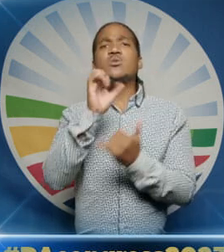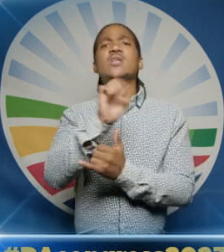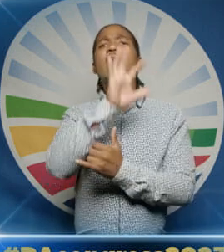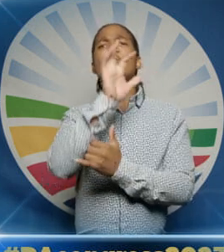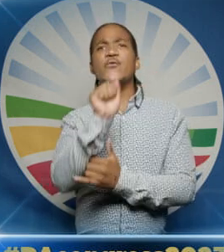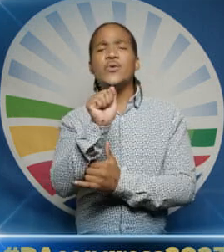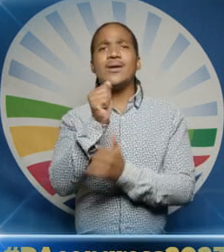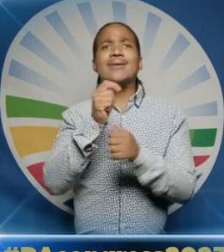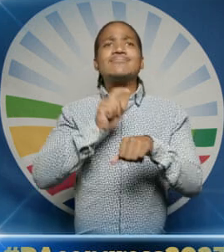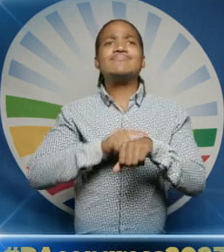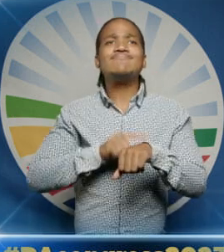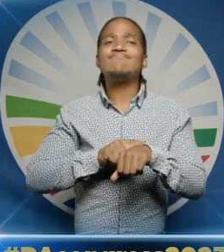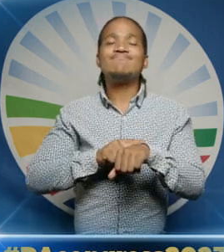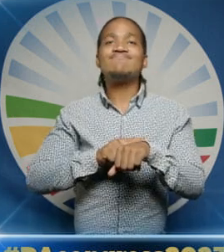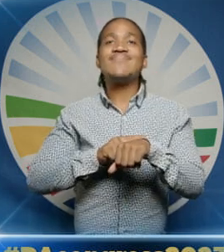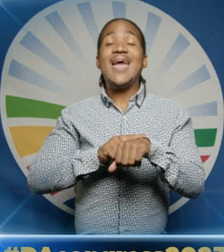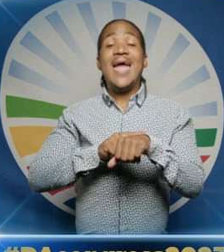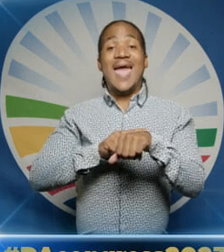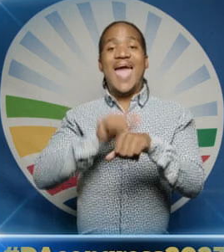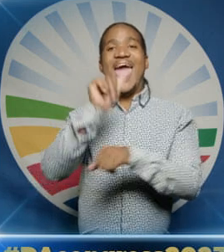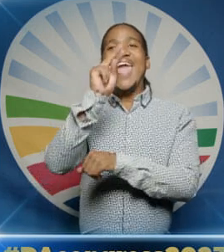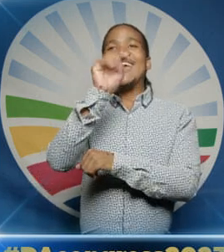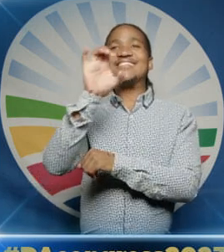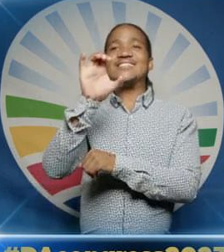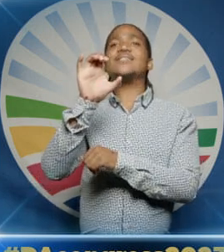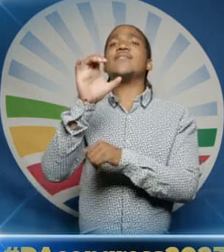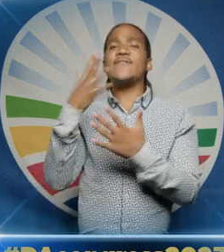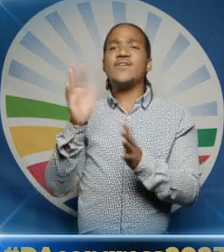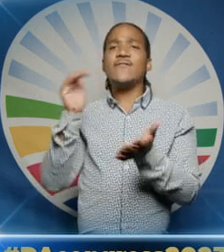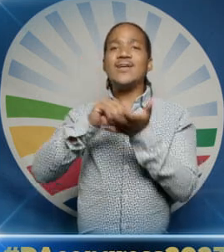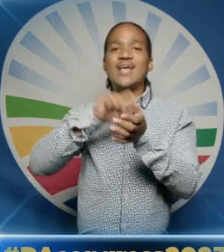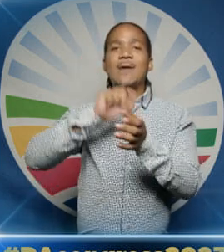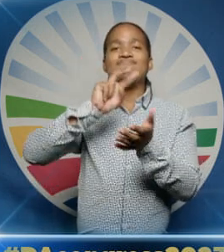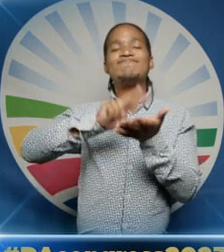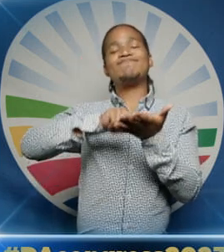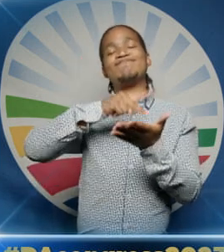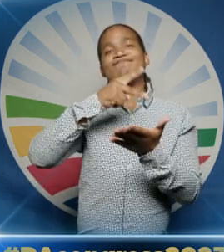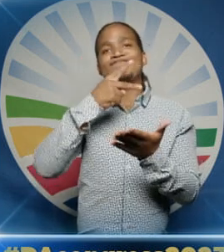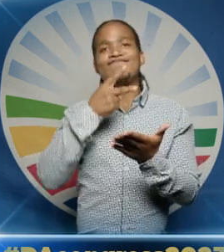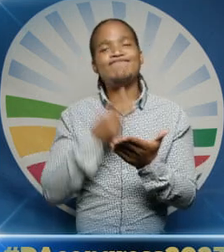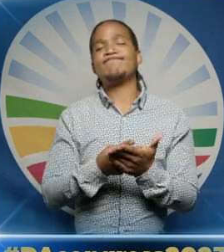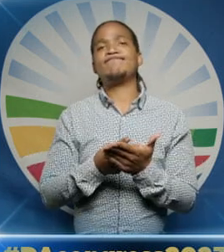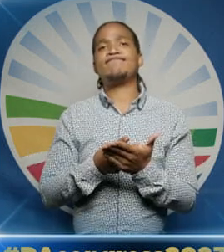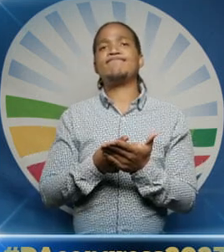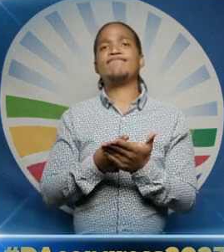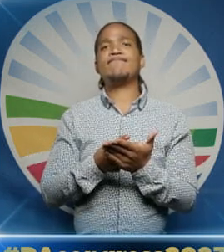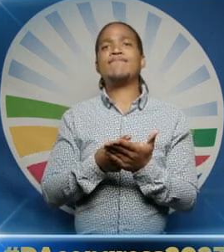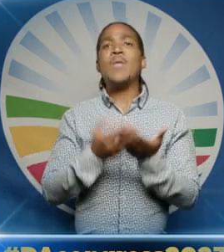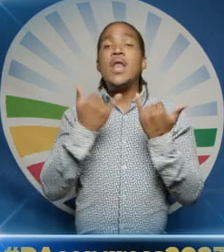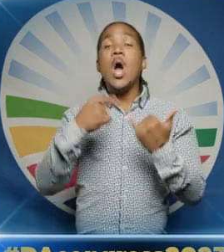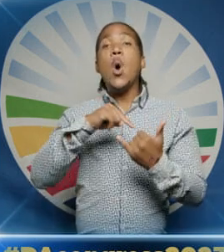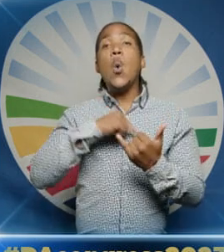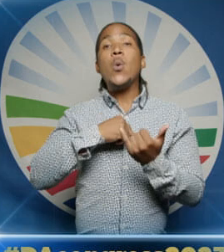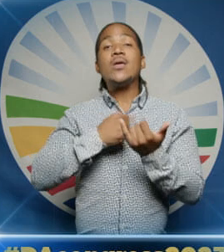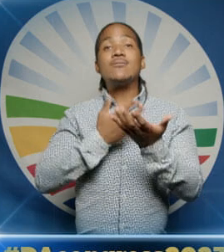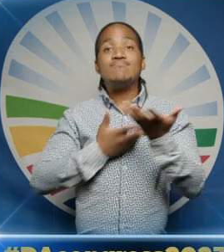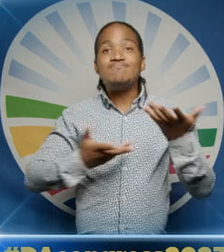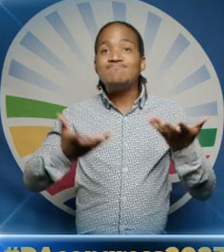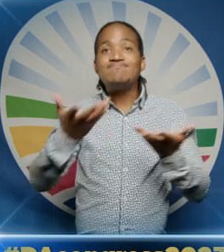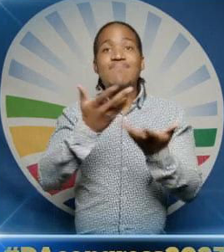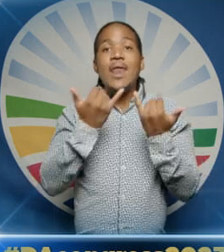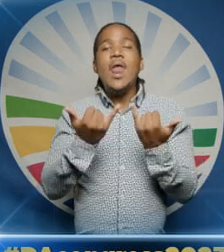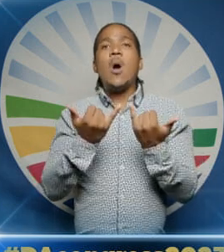The ANC has brought us to a free fall of destruction. Sithetha nje abantu